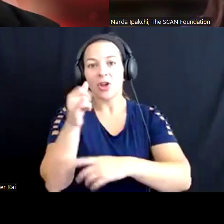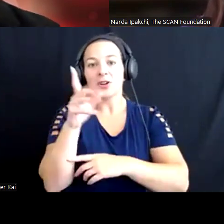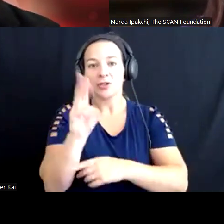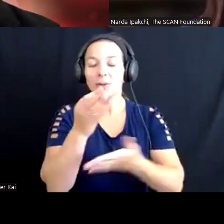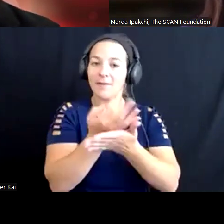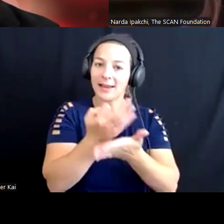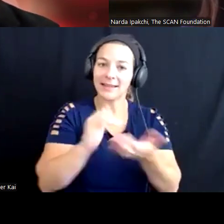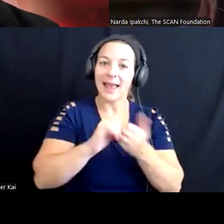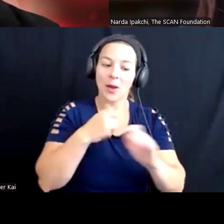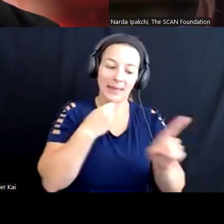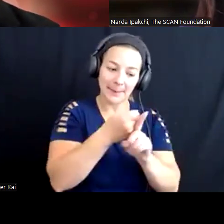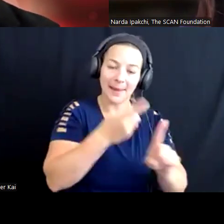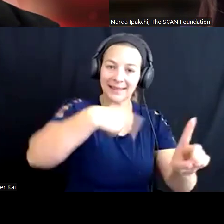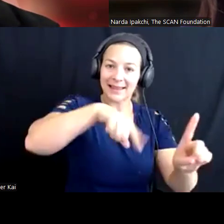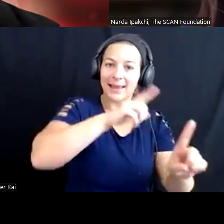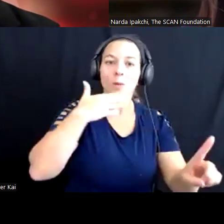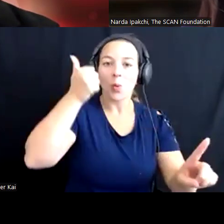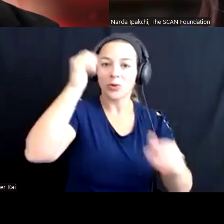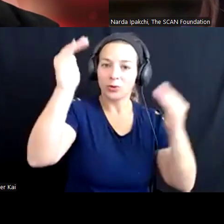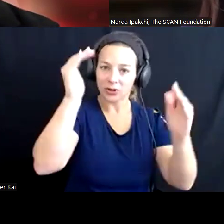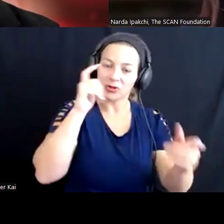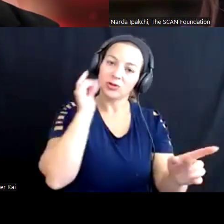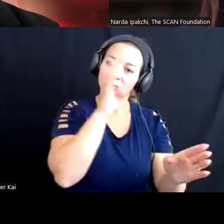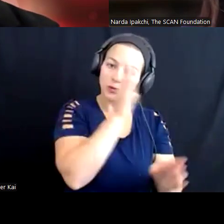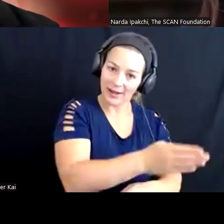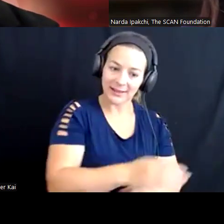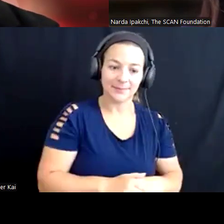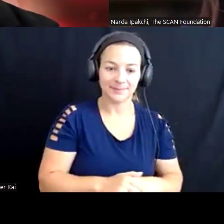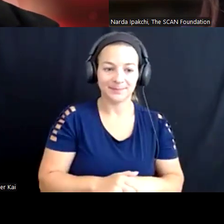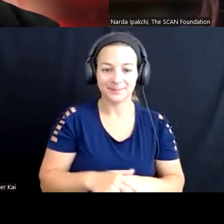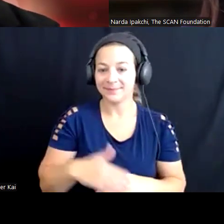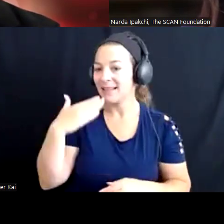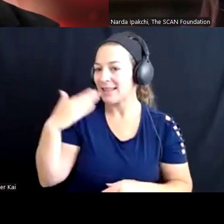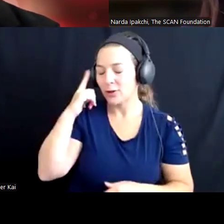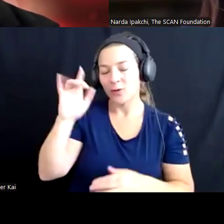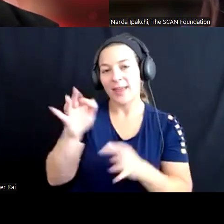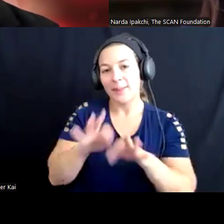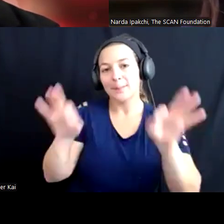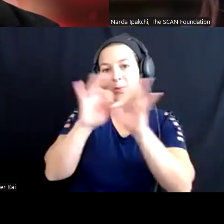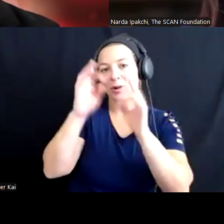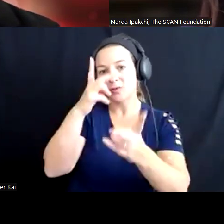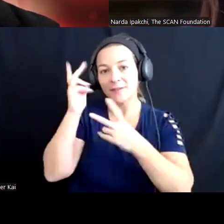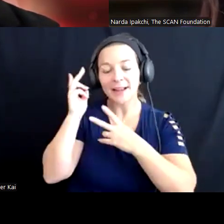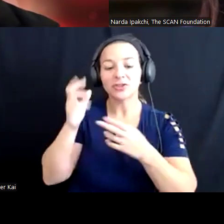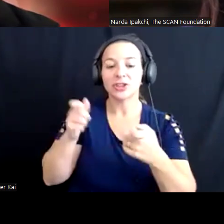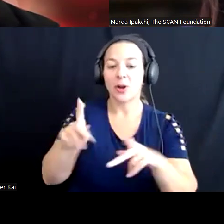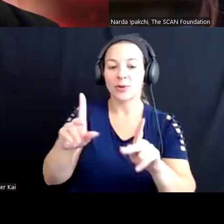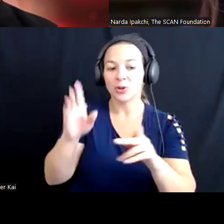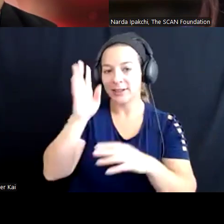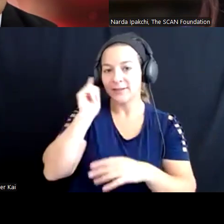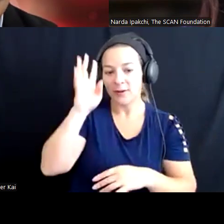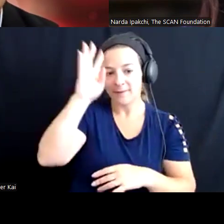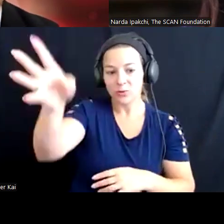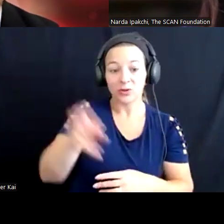directly. Thank you so much, Narda, for such important reflections and opportunities that are ahead. So